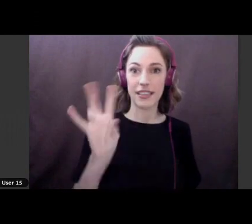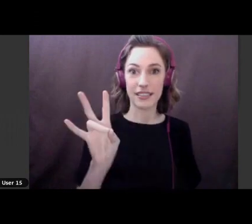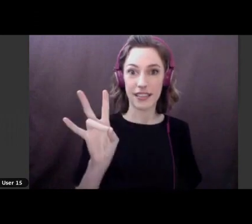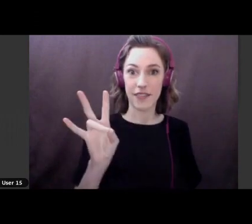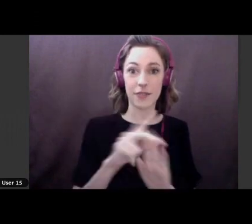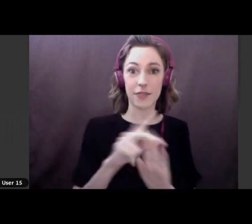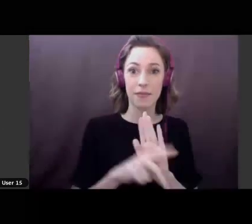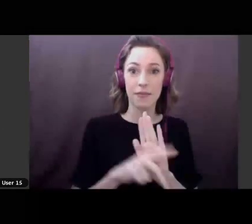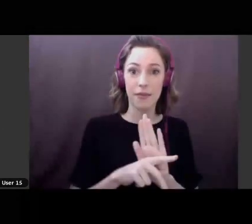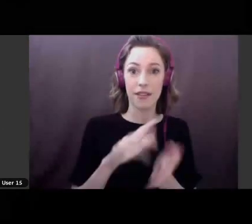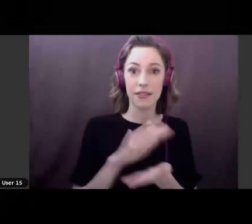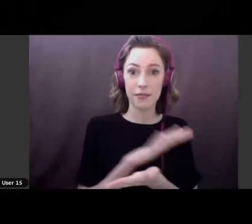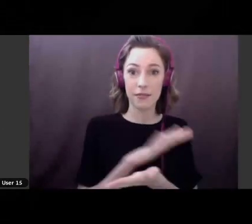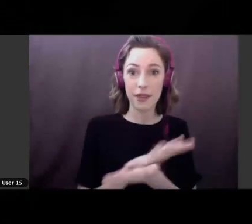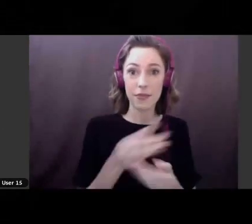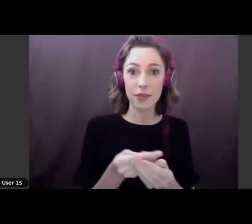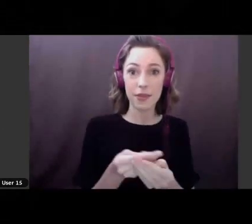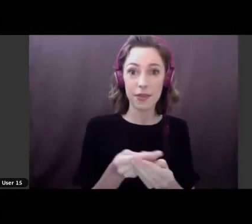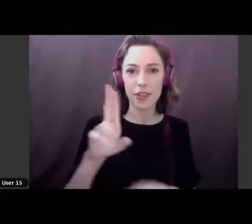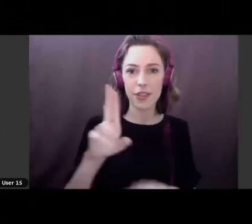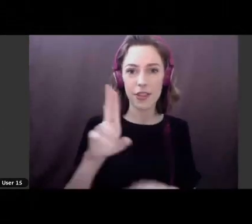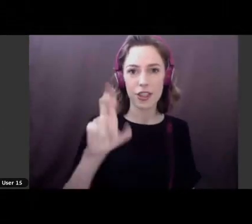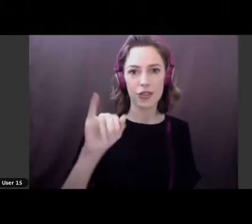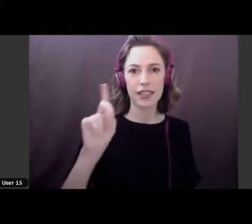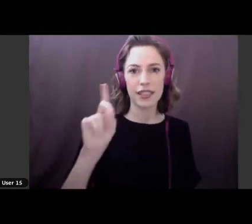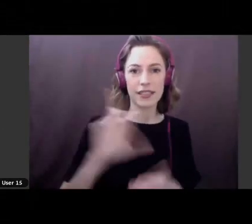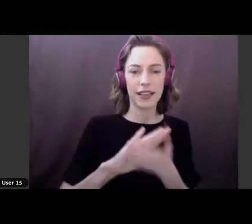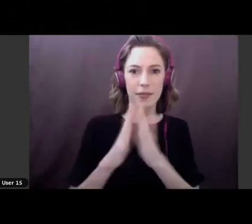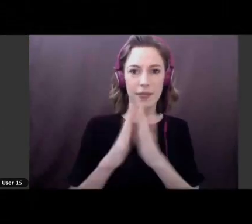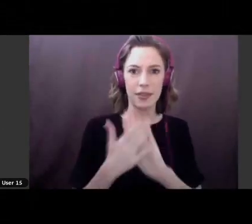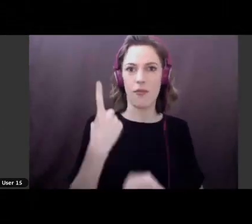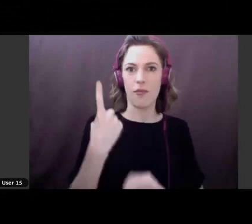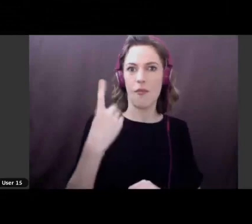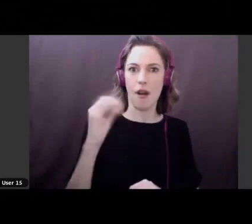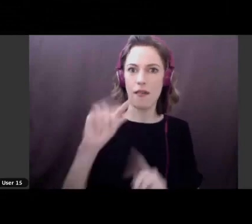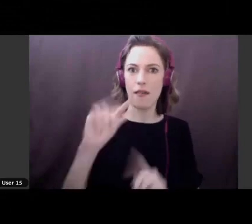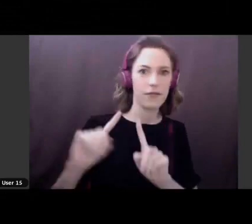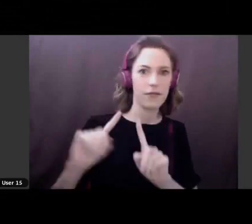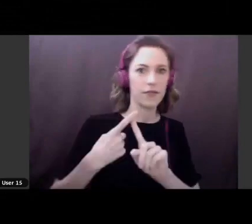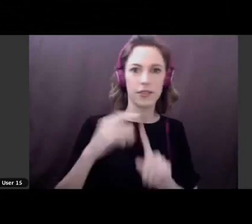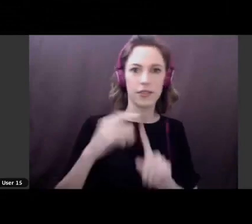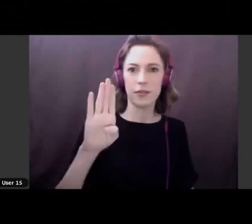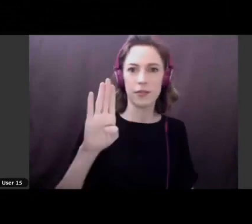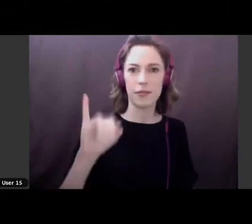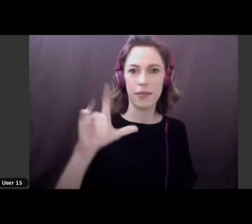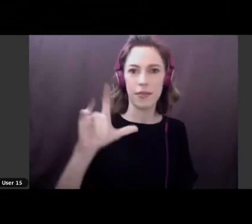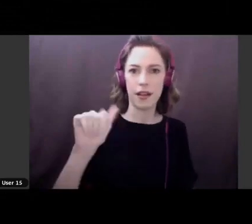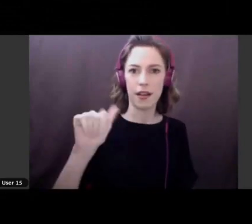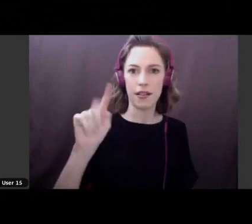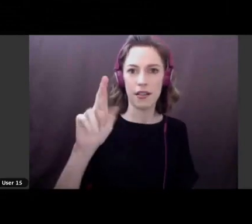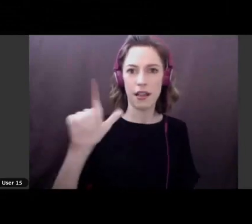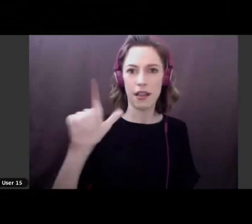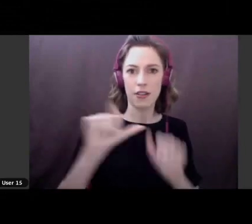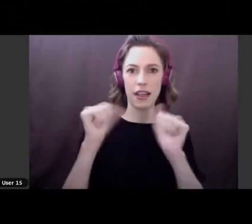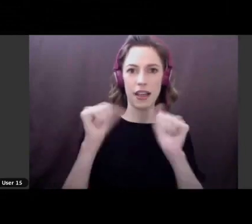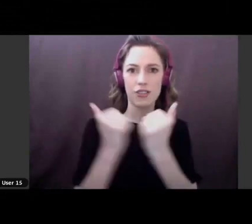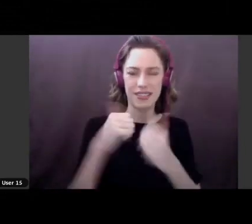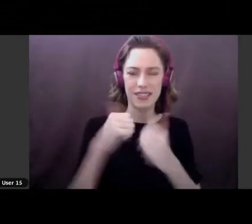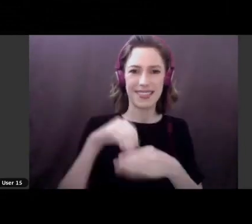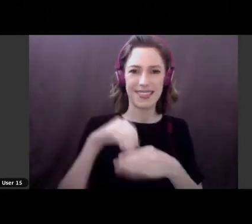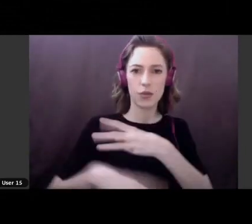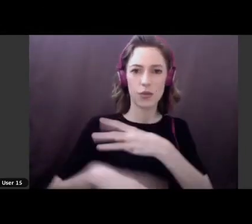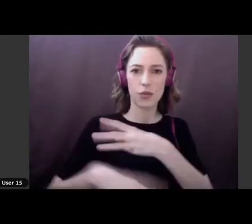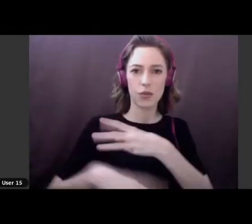the first bilateral development agencies in the world to commit to prohibiting discrimination and actively